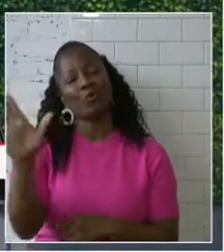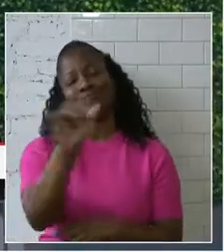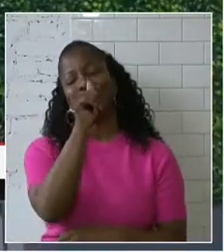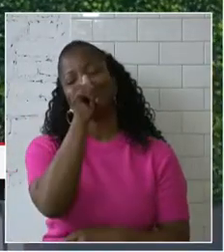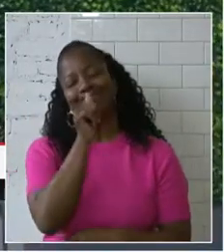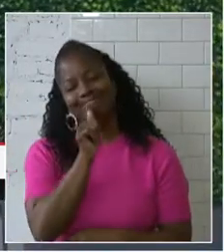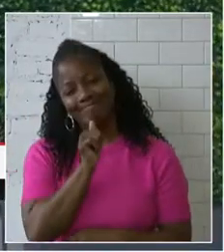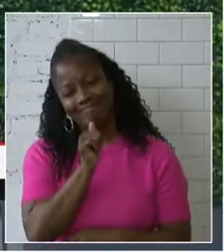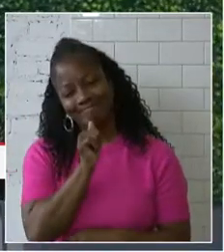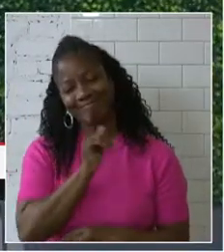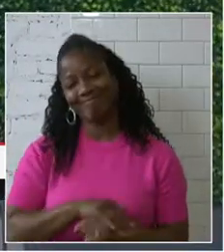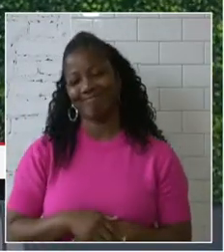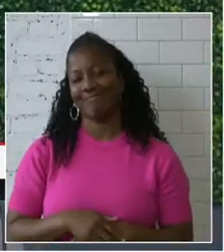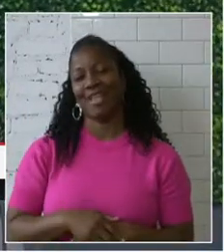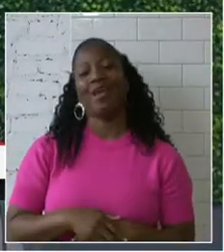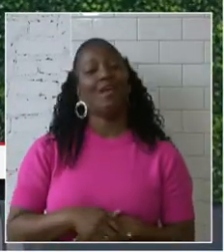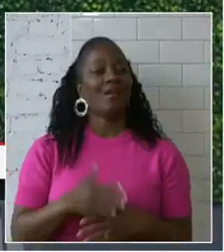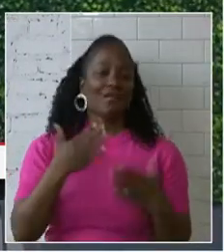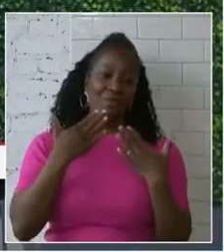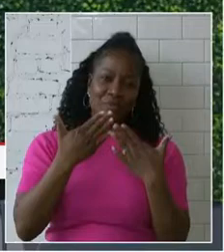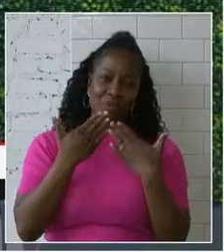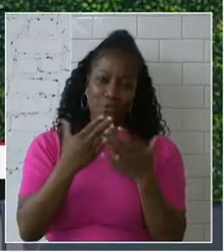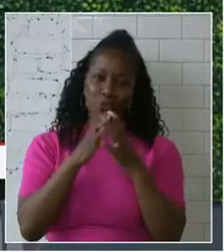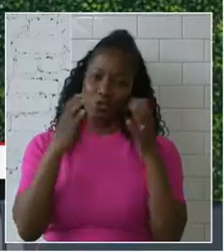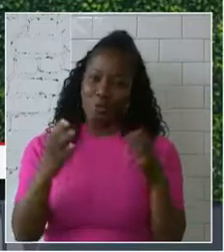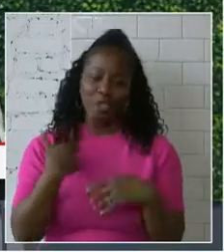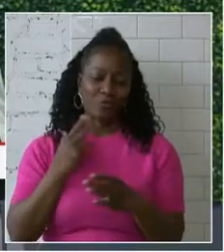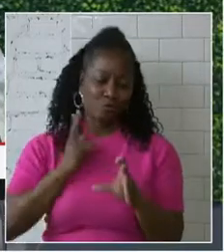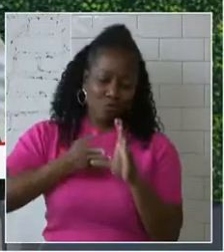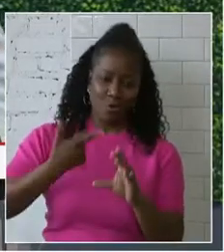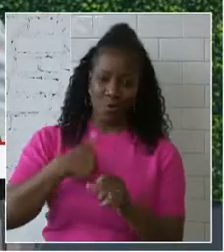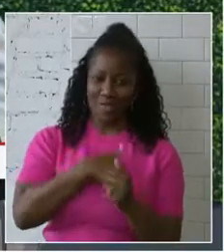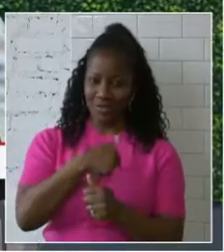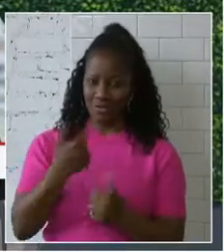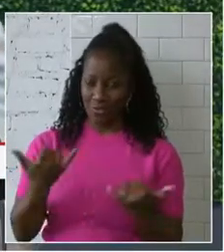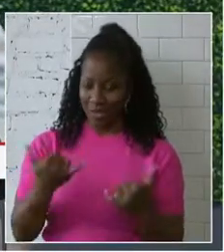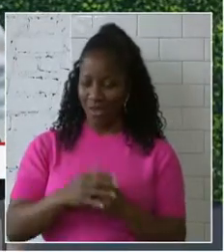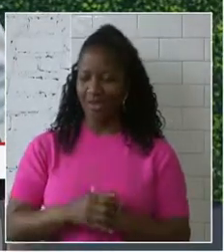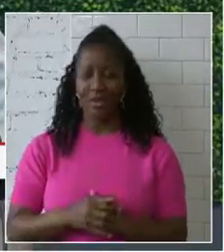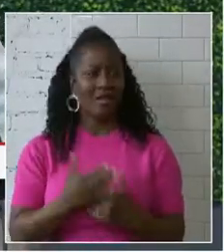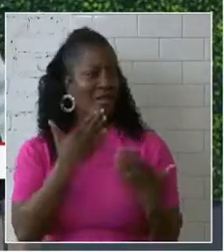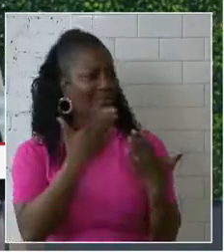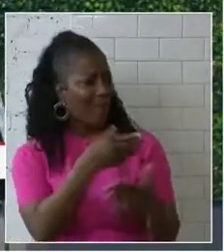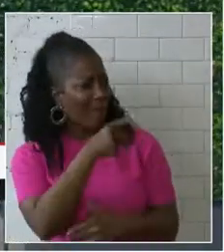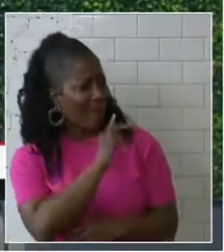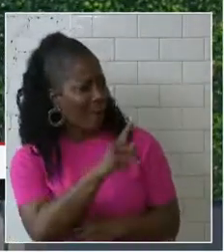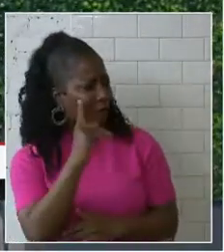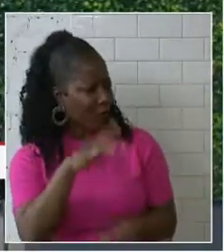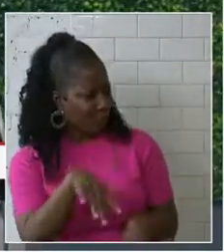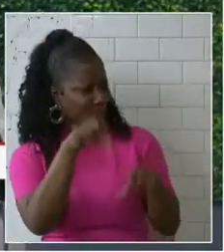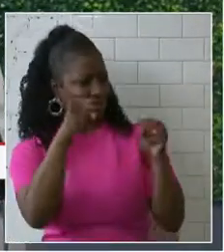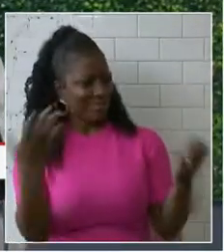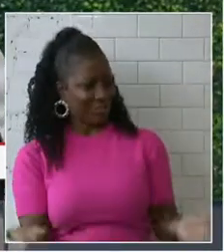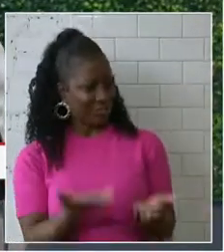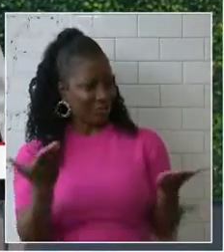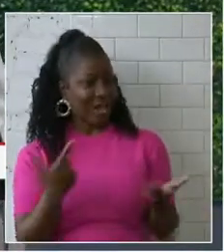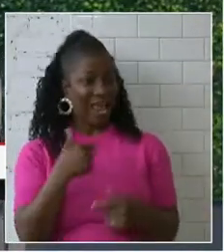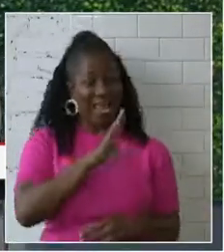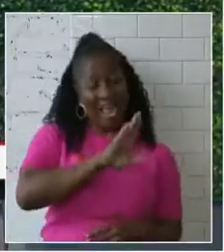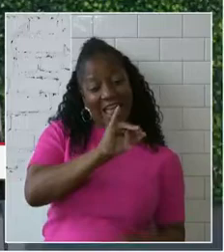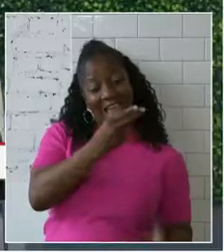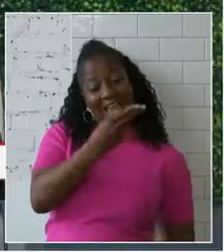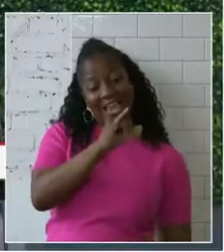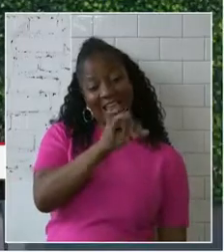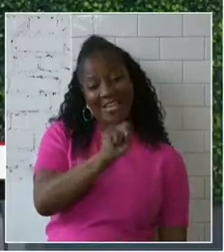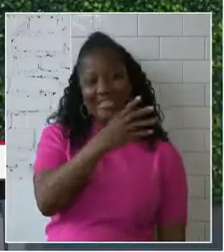morning, and thank you for being with us today. And I want to thank Paul for hosting us at His and Hers. Give him